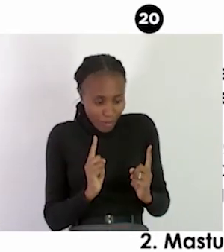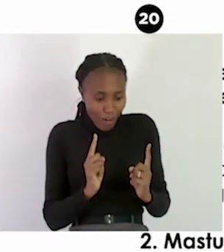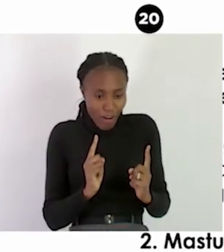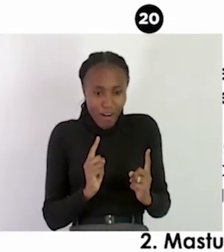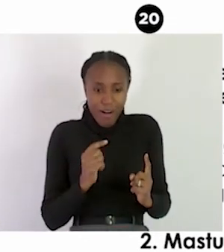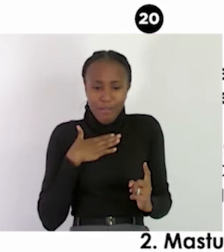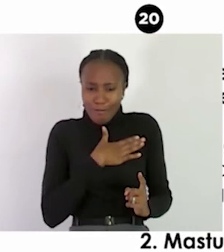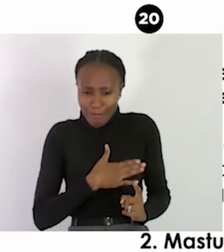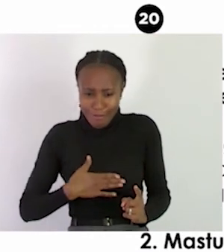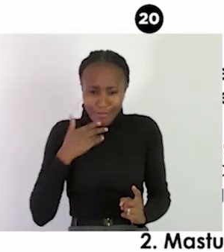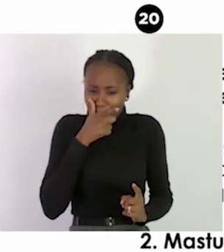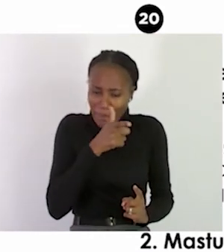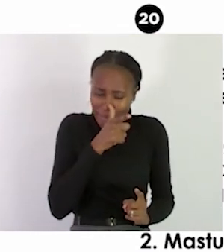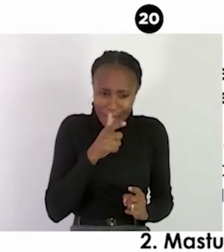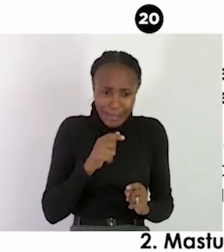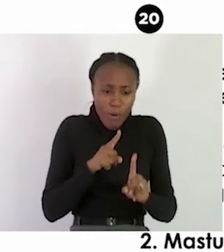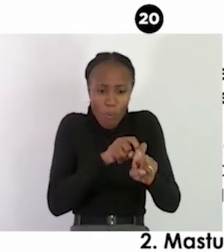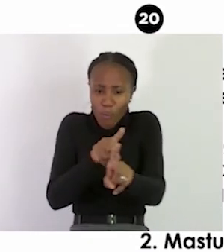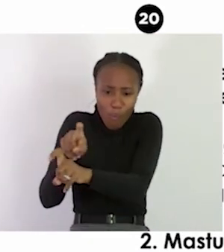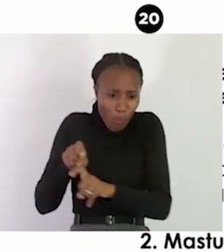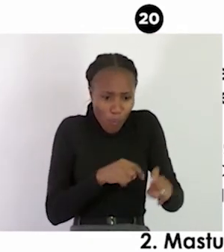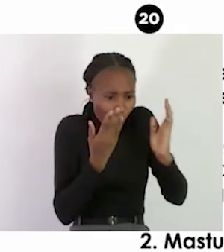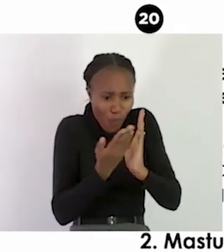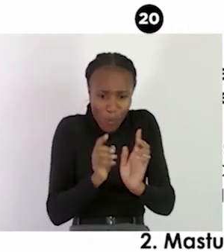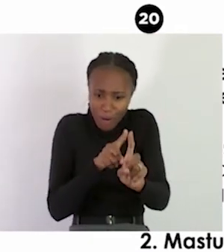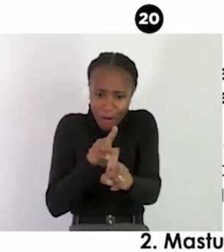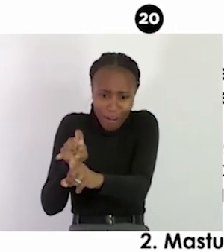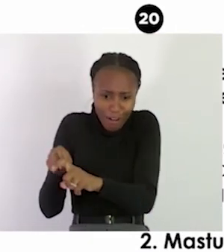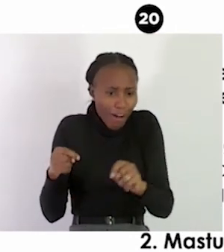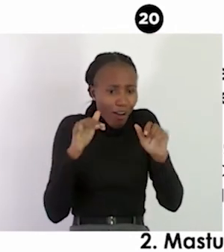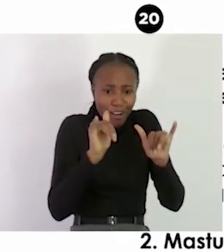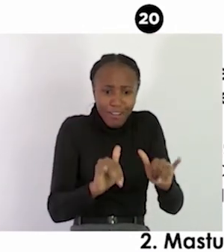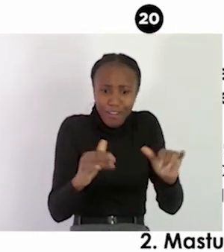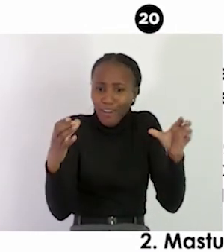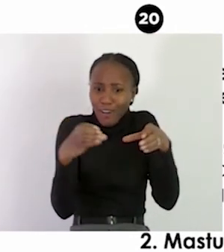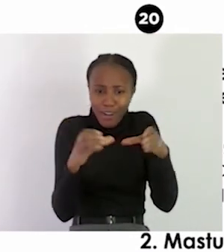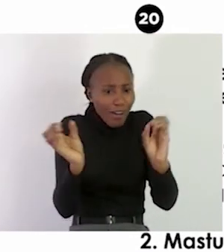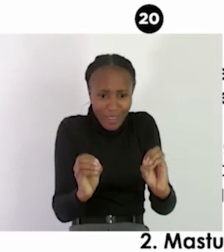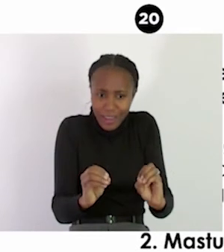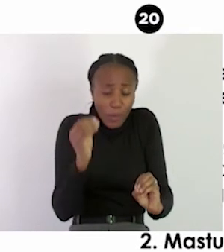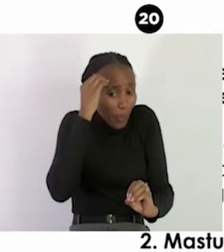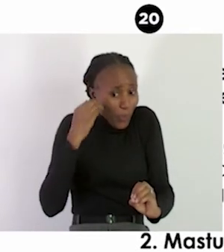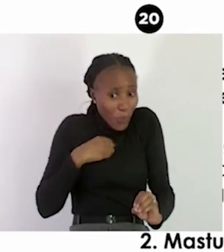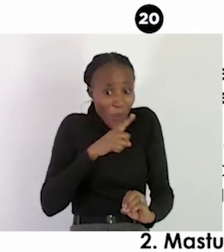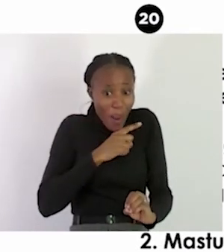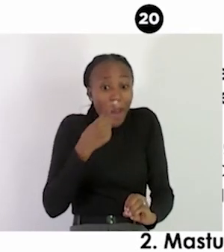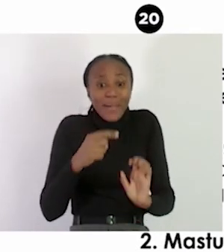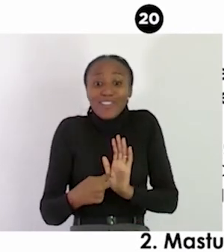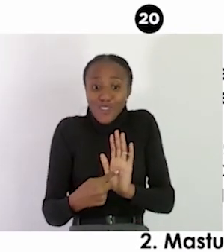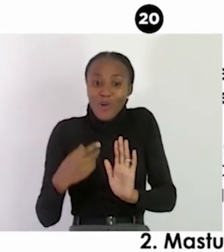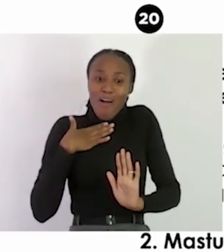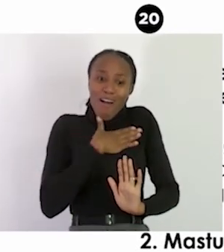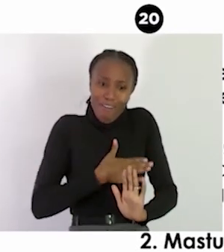to boys. People are chasing each other around the whole day. For what reason, we don't know. But those are just